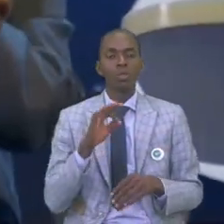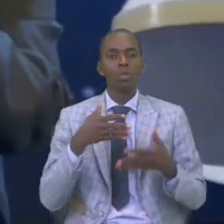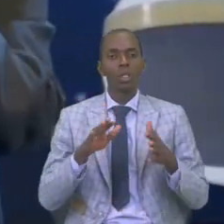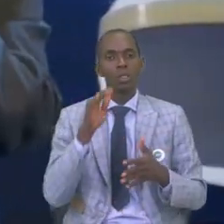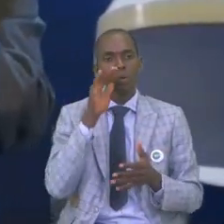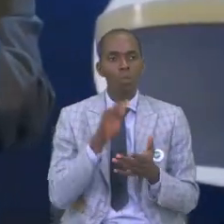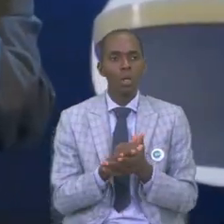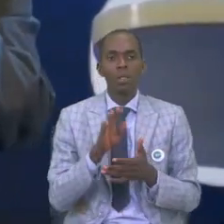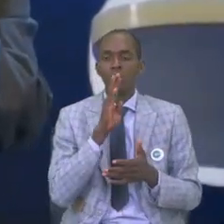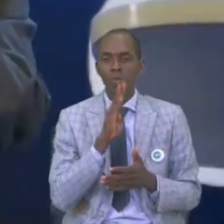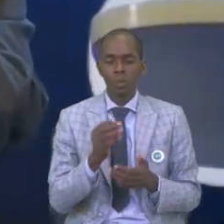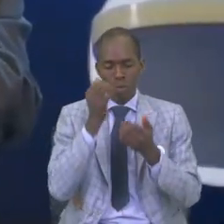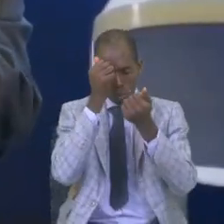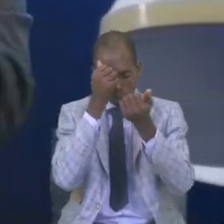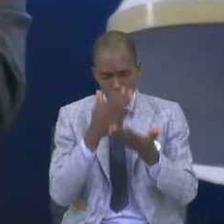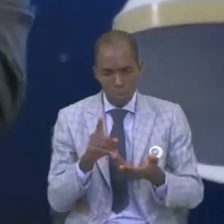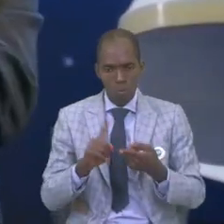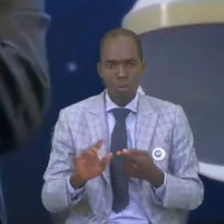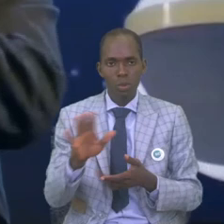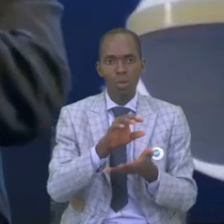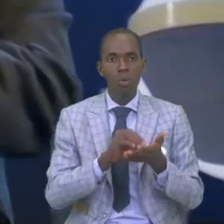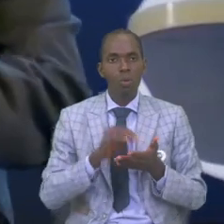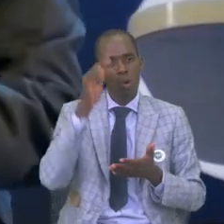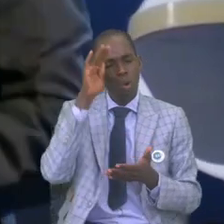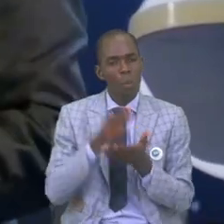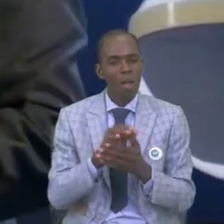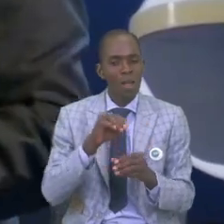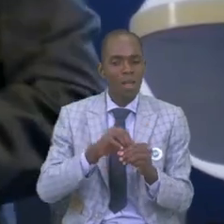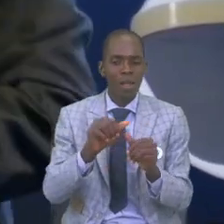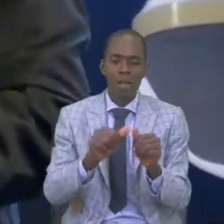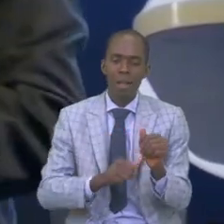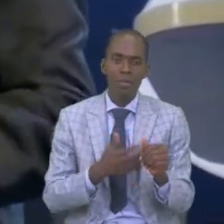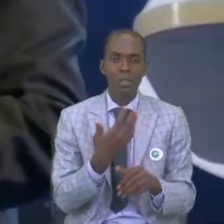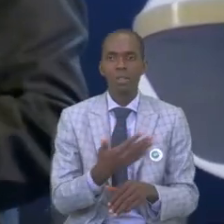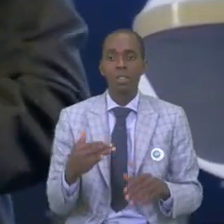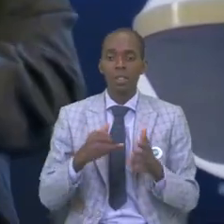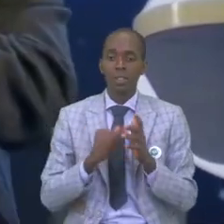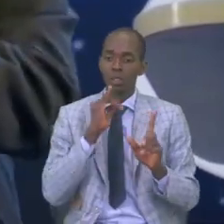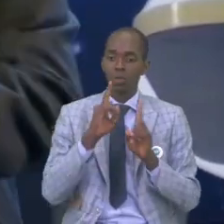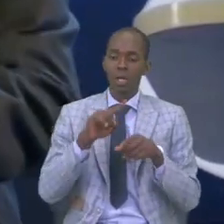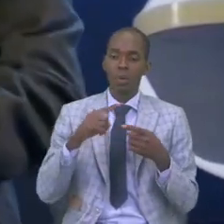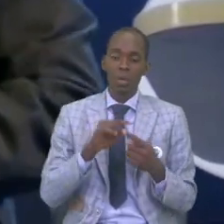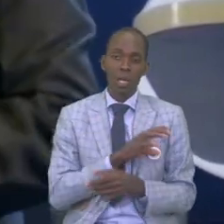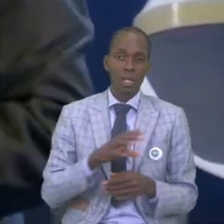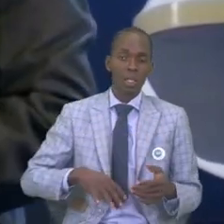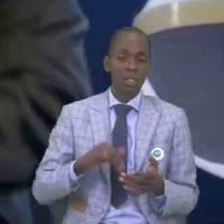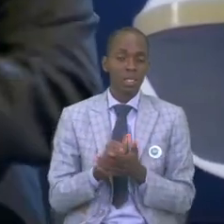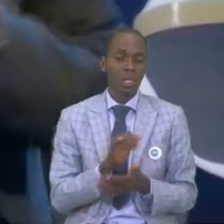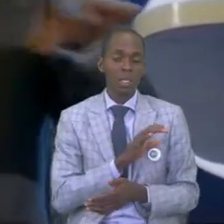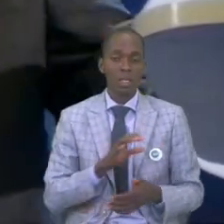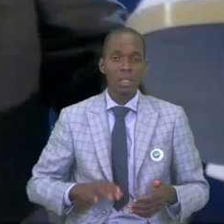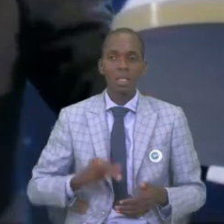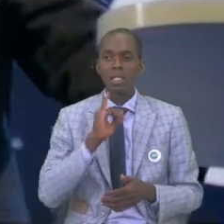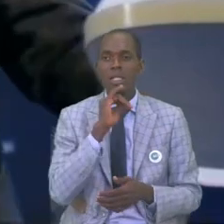their own husbands in everything. You remember, he's talking about Christ, and he says Christ is the husband of the